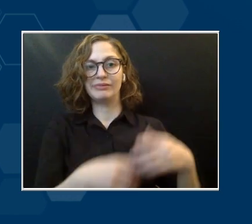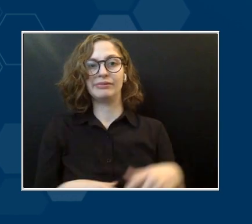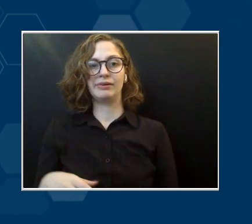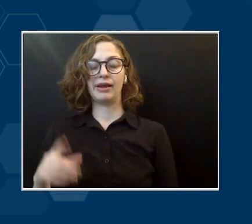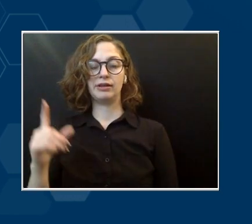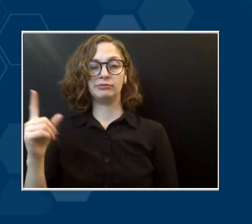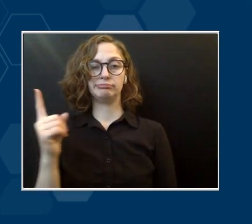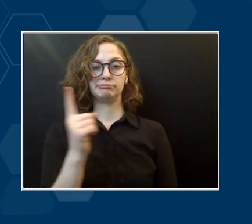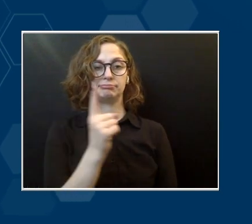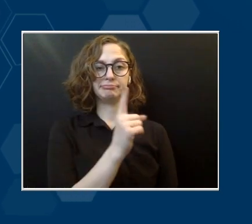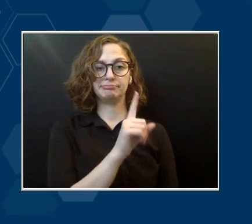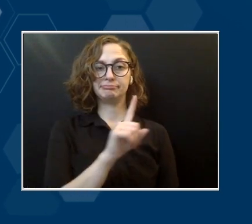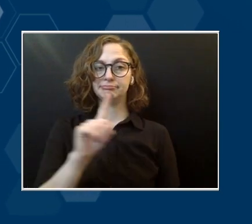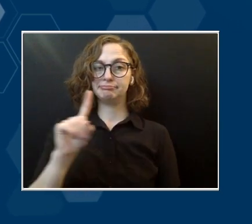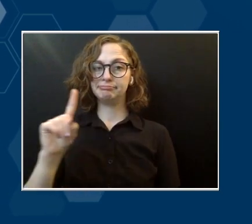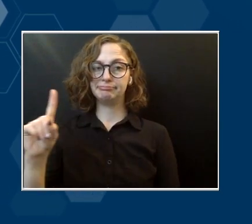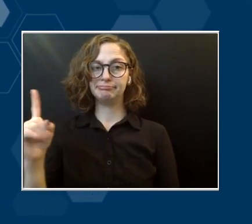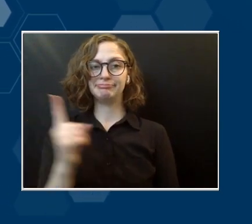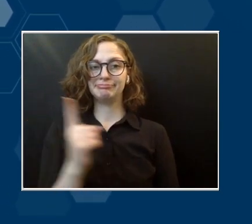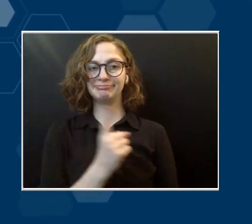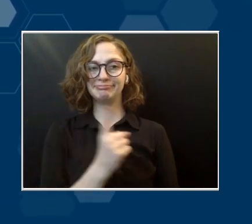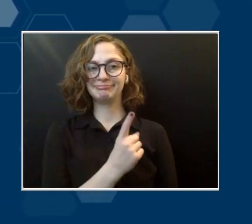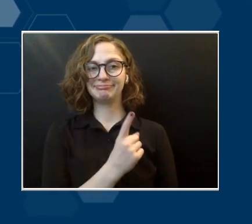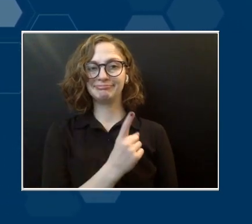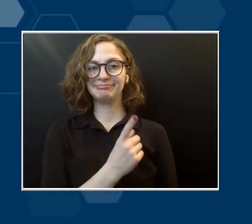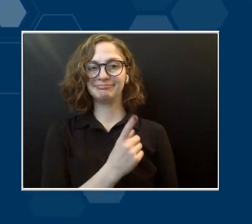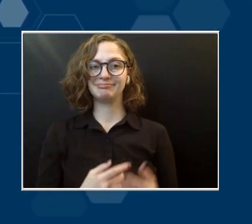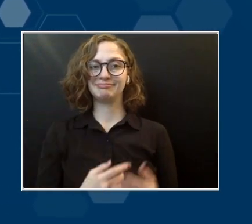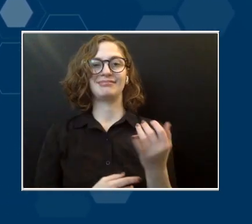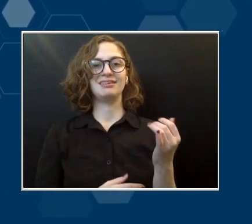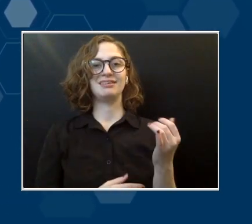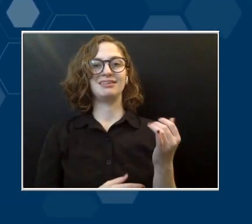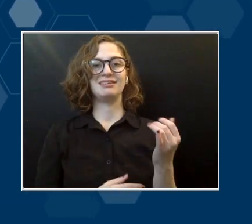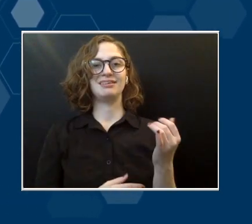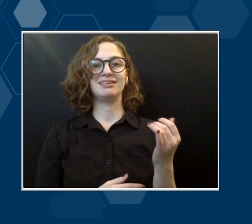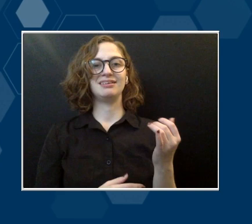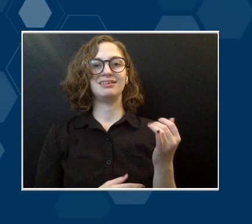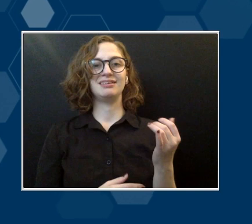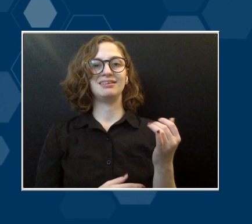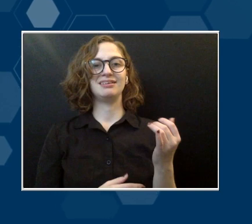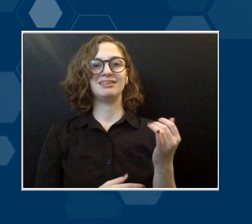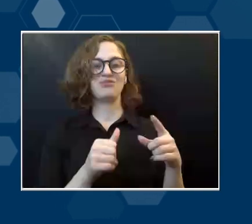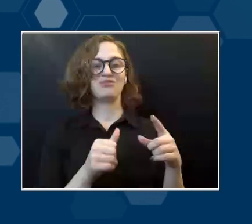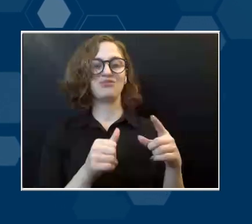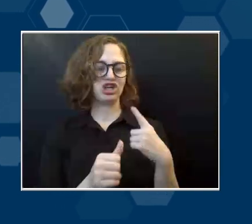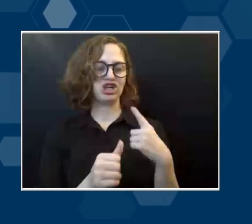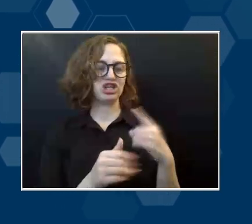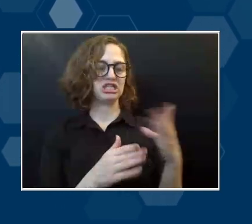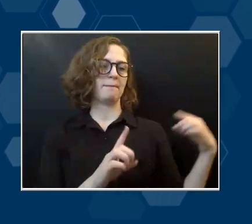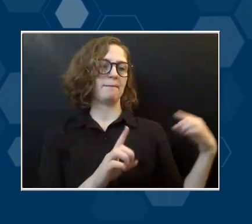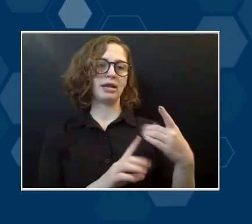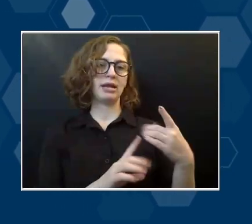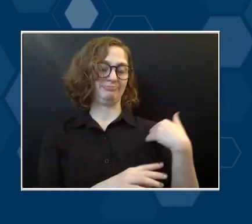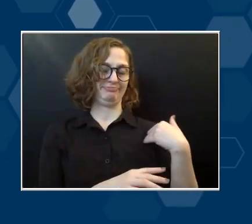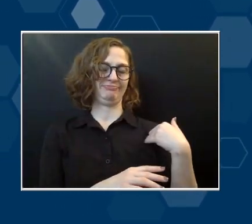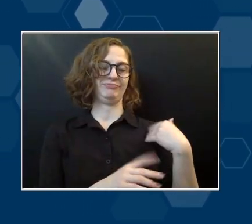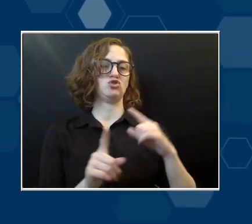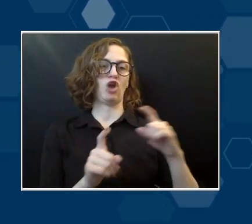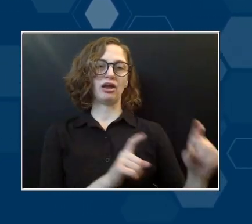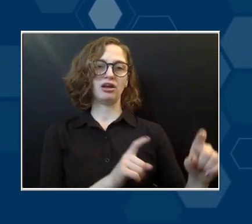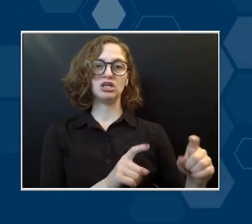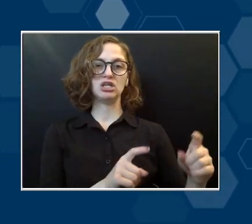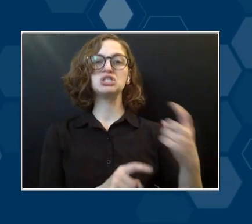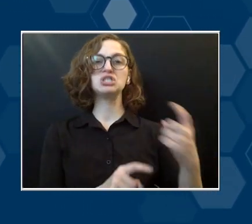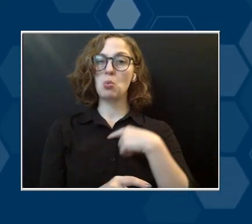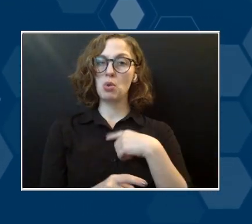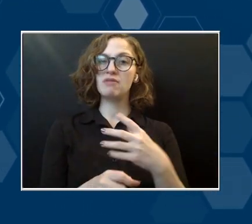for clinical trials for PH, and that's remained an endpoint. And we've had drugs approved with as small of